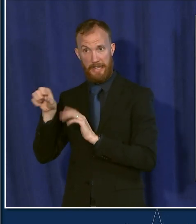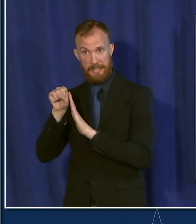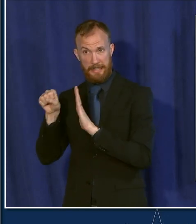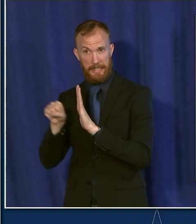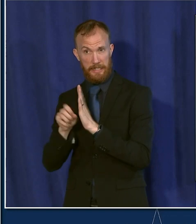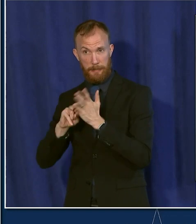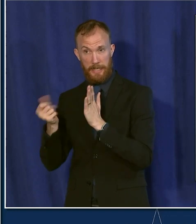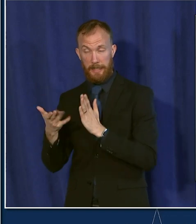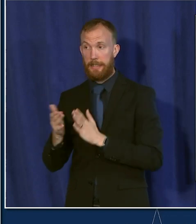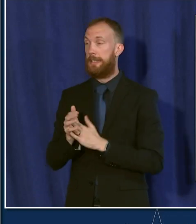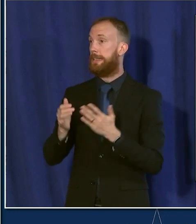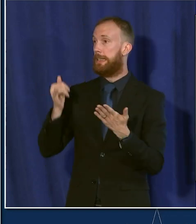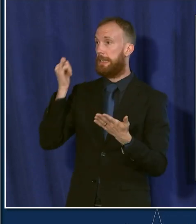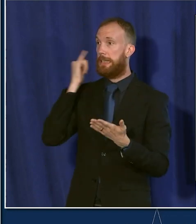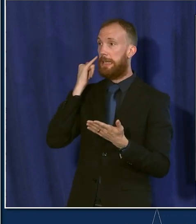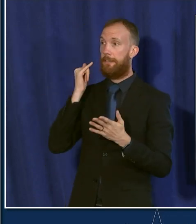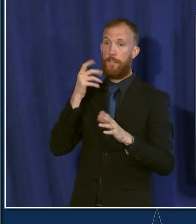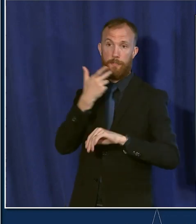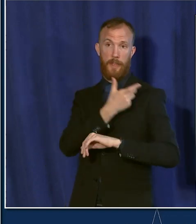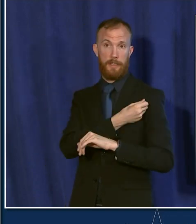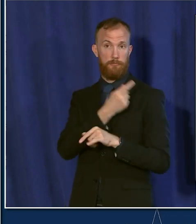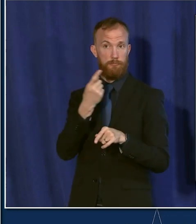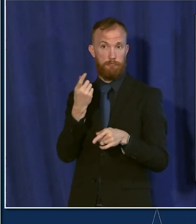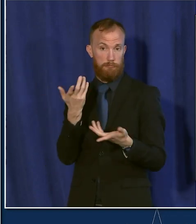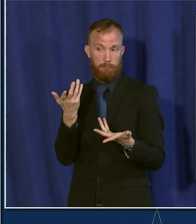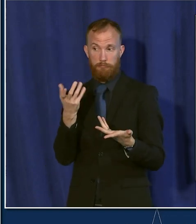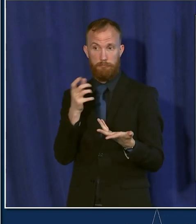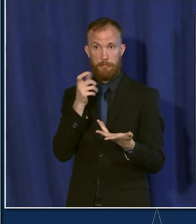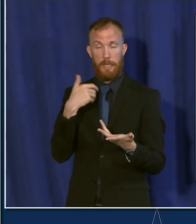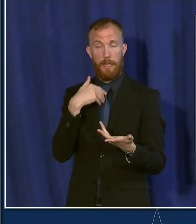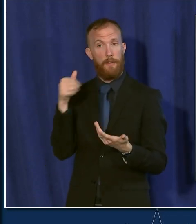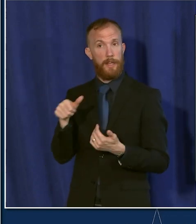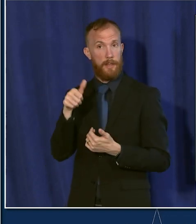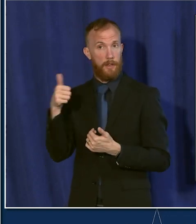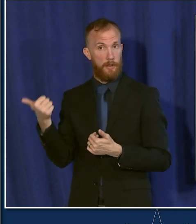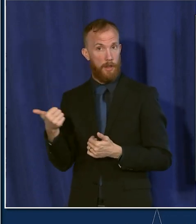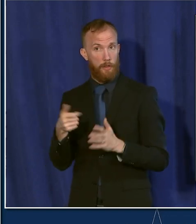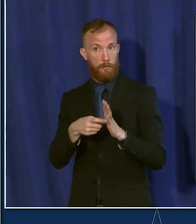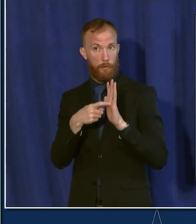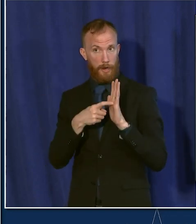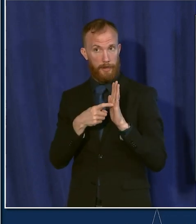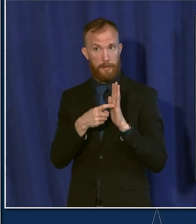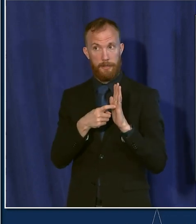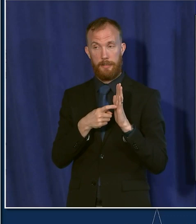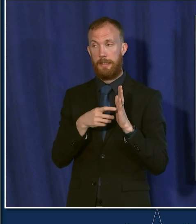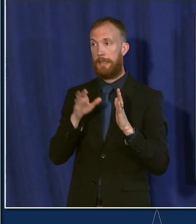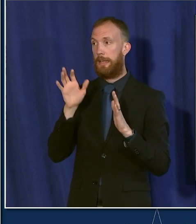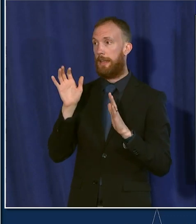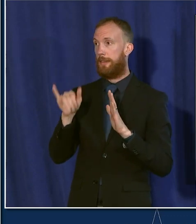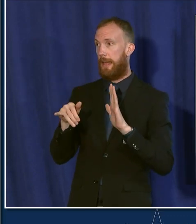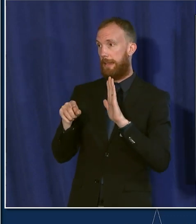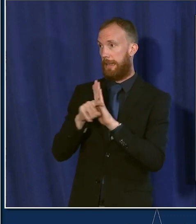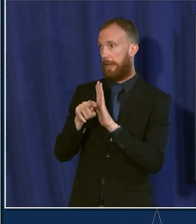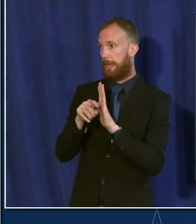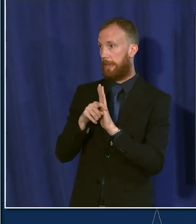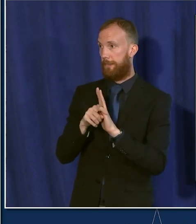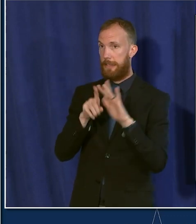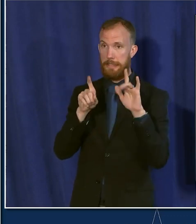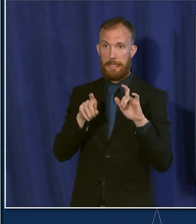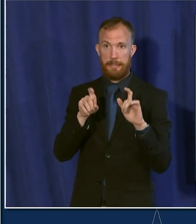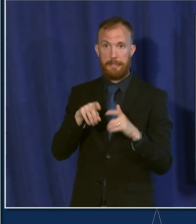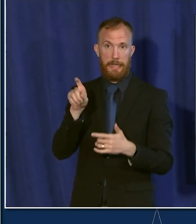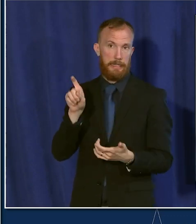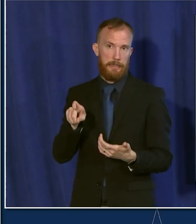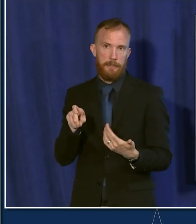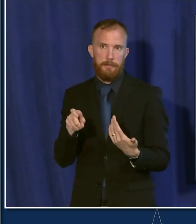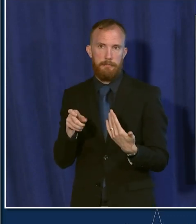they're vaccinated, right, there's not an additional requirement. They would have had to get that negative test anyway, right? Because